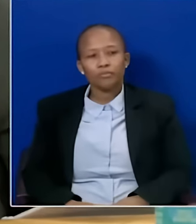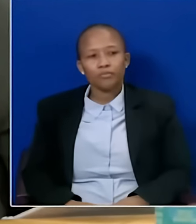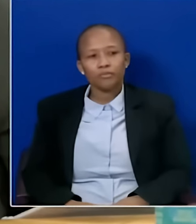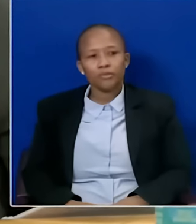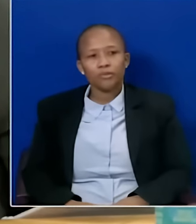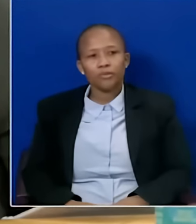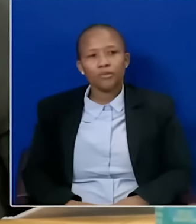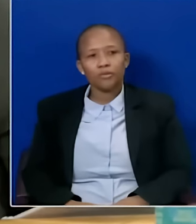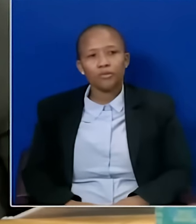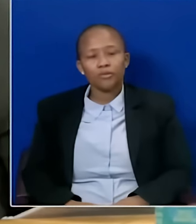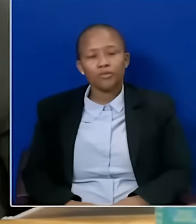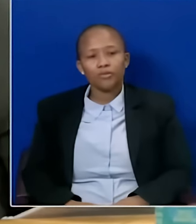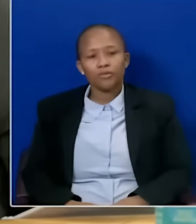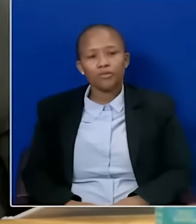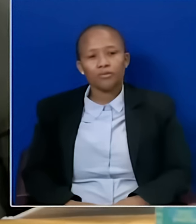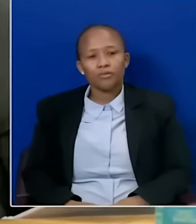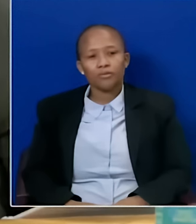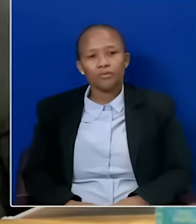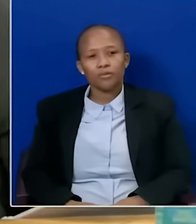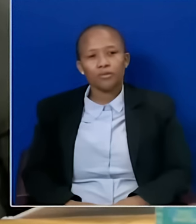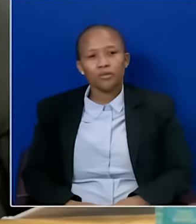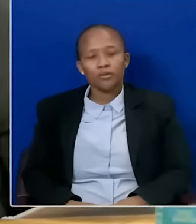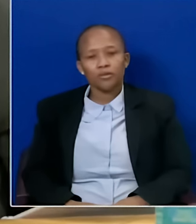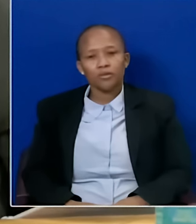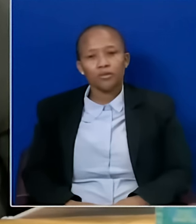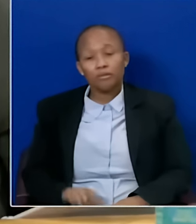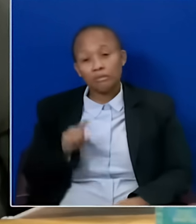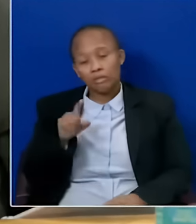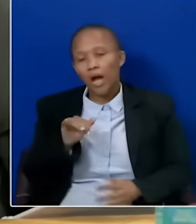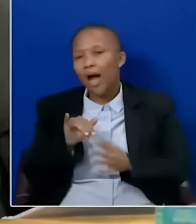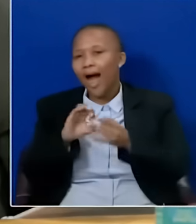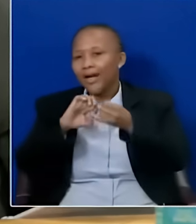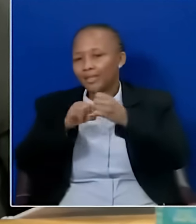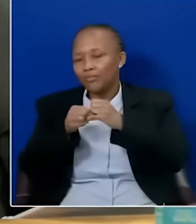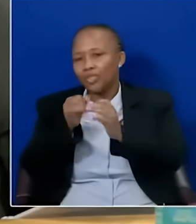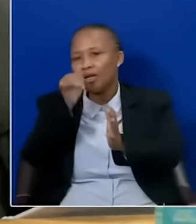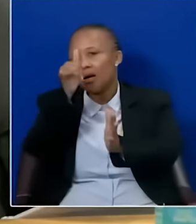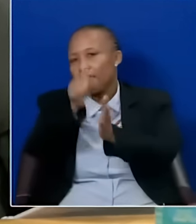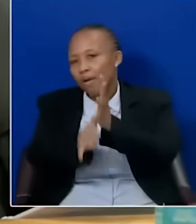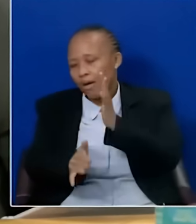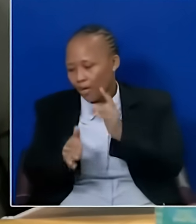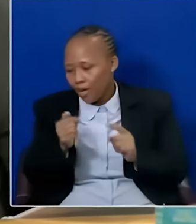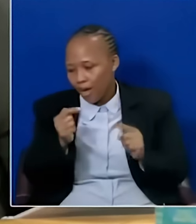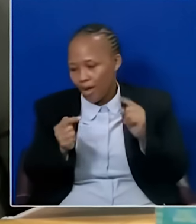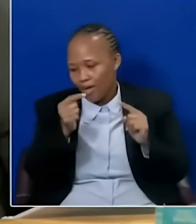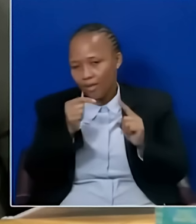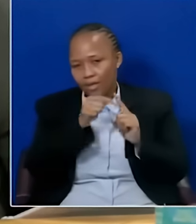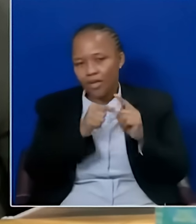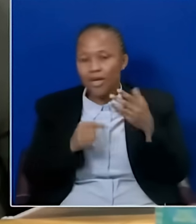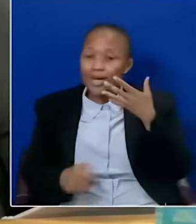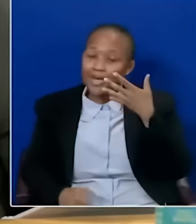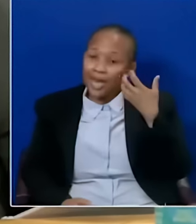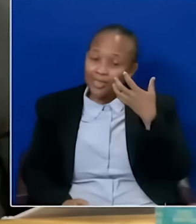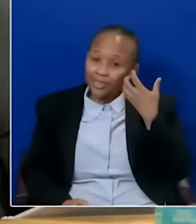And that I understand to be the attempted murder case against Kat Matlala in respect of the attempted murder of